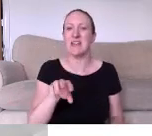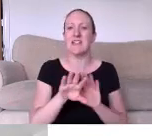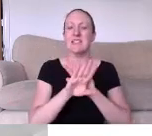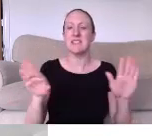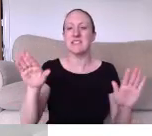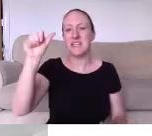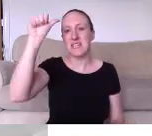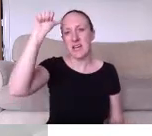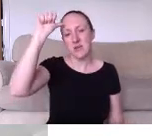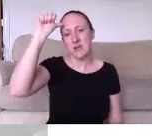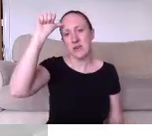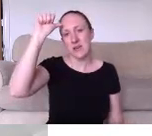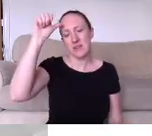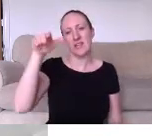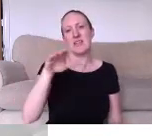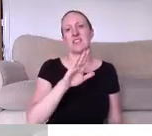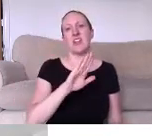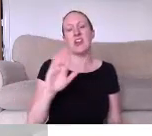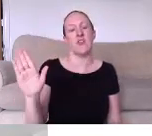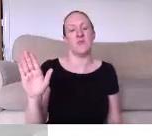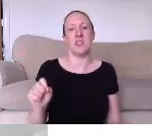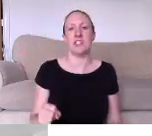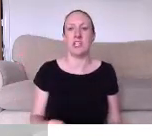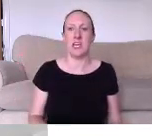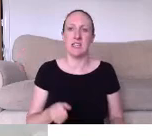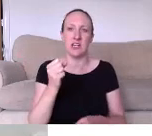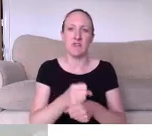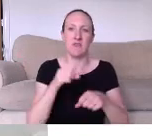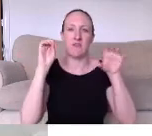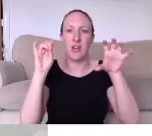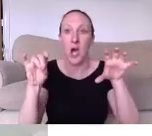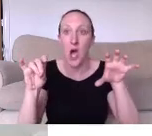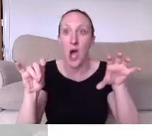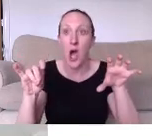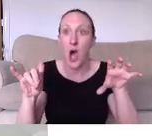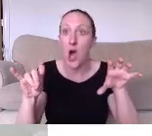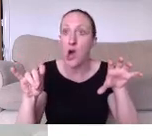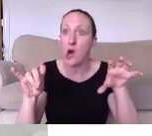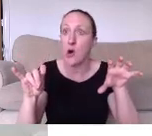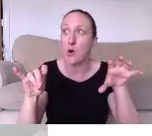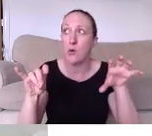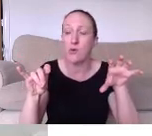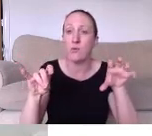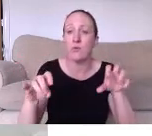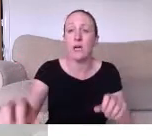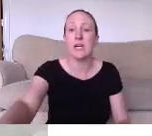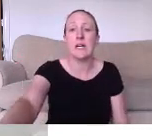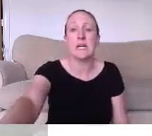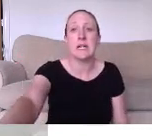snake. Doesn't he know there's no such thing as a Gruffalo?